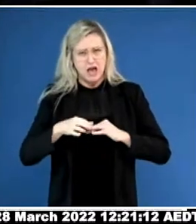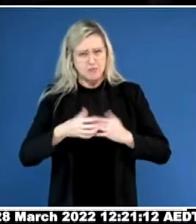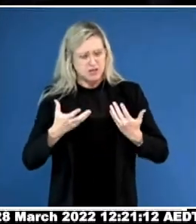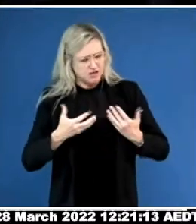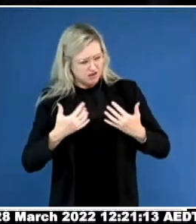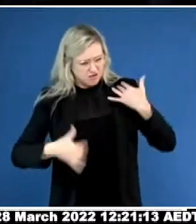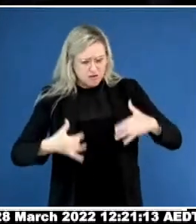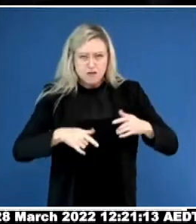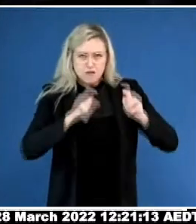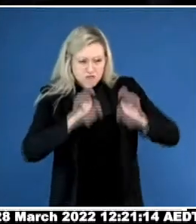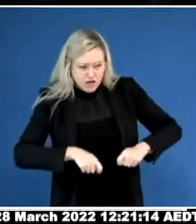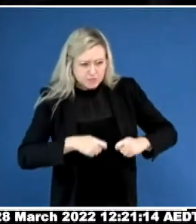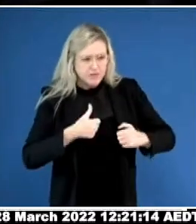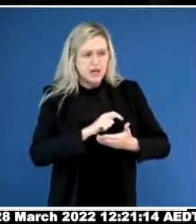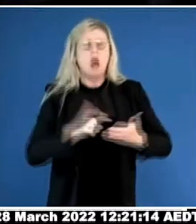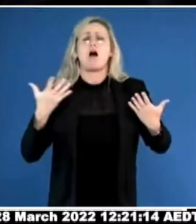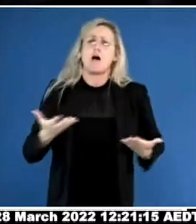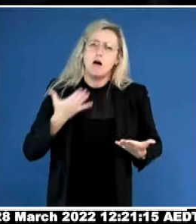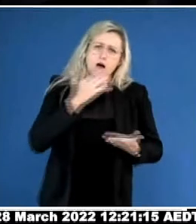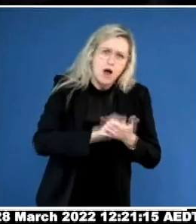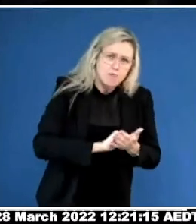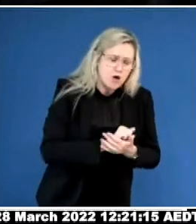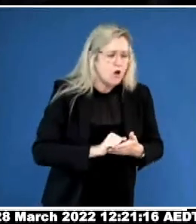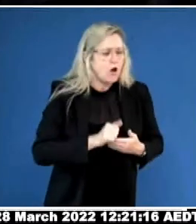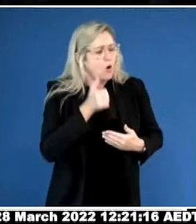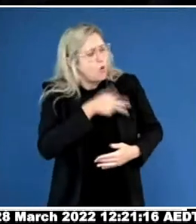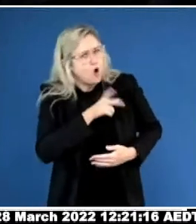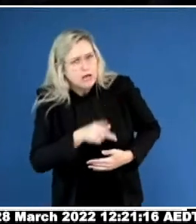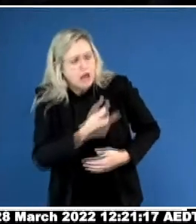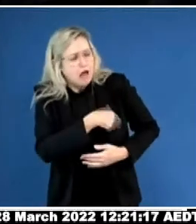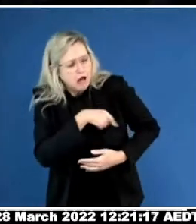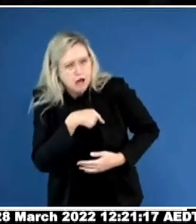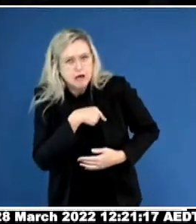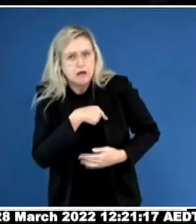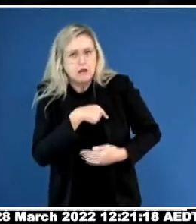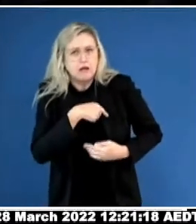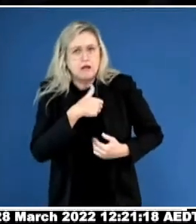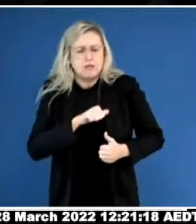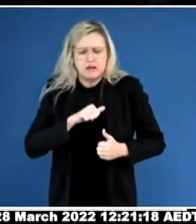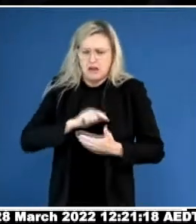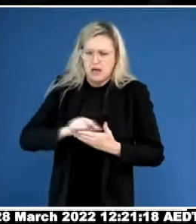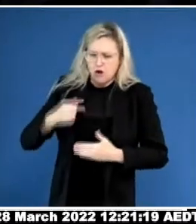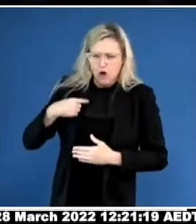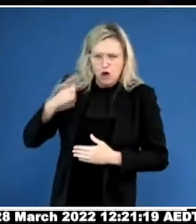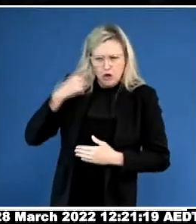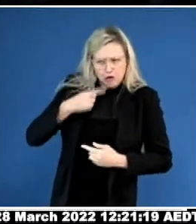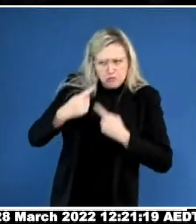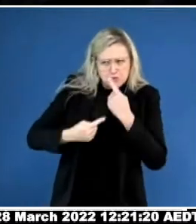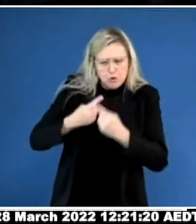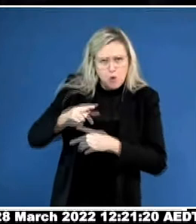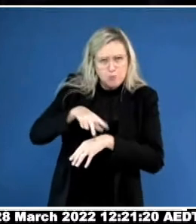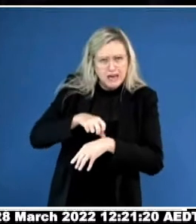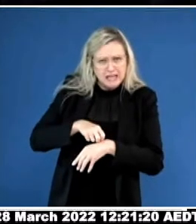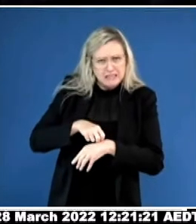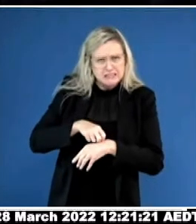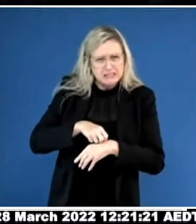it again. And realising for the first time that that was pure manipulation of me and his true